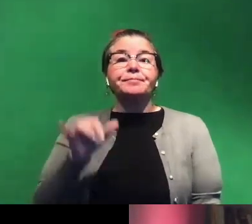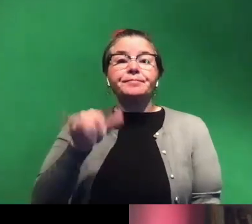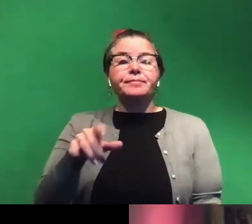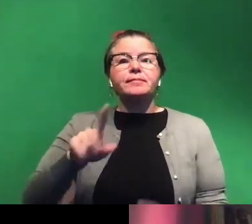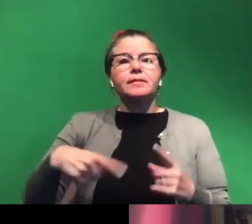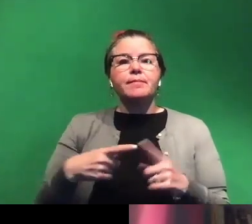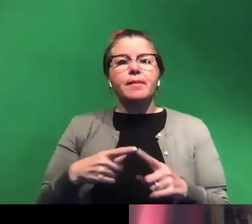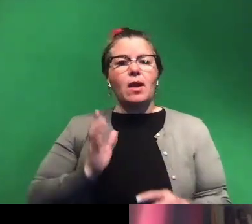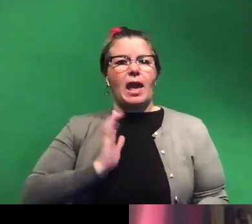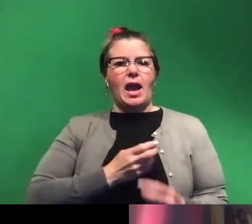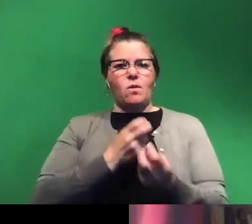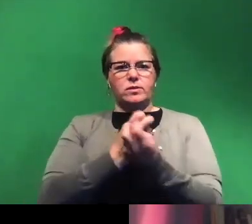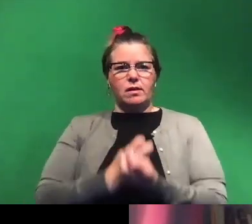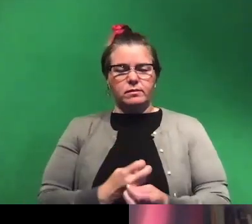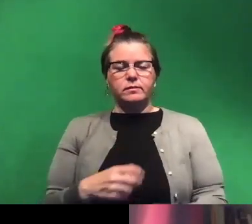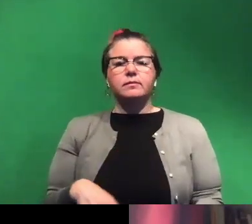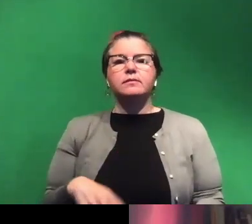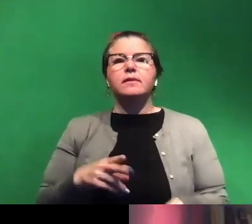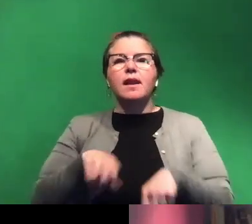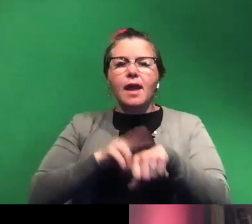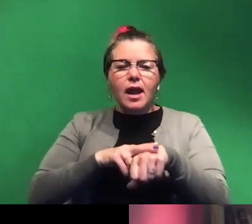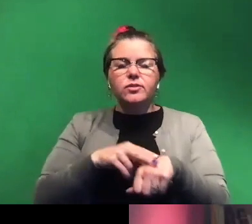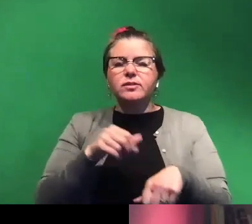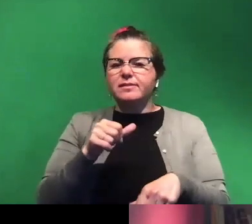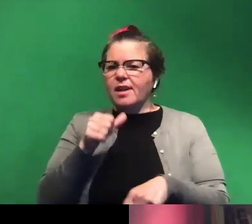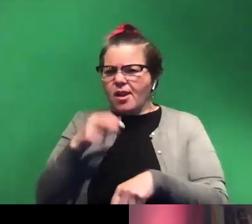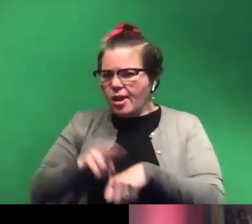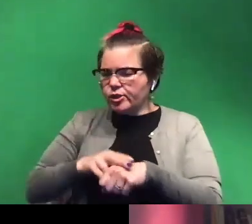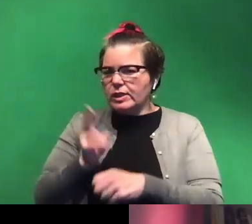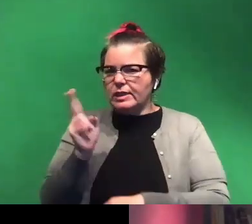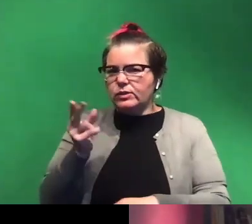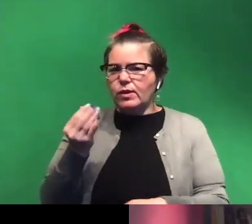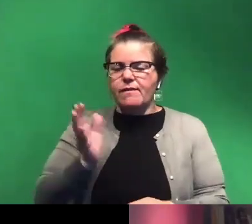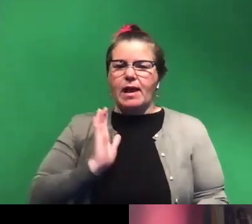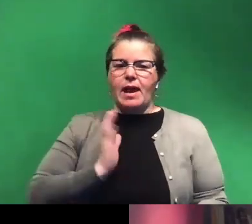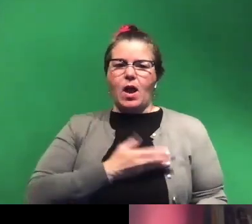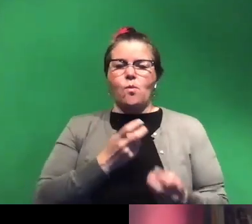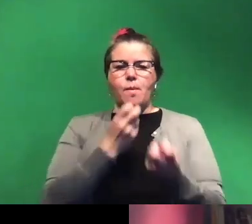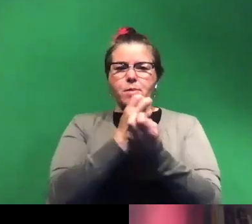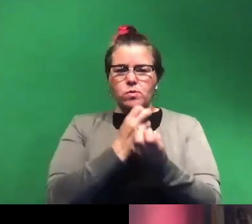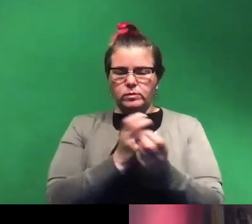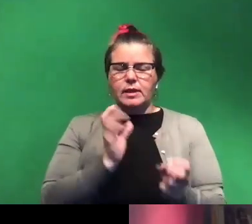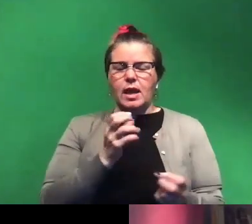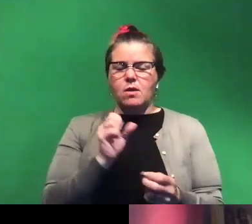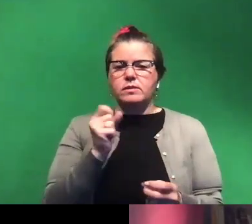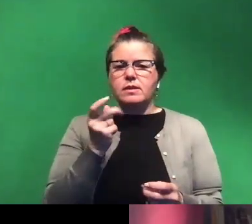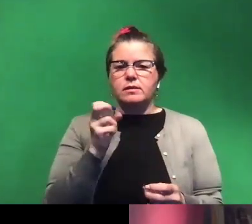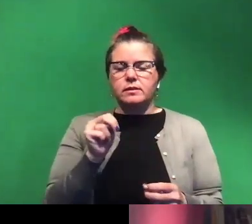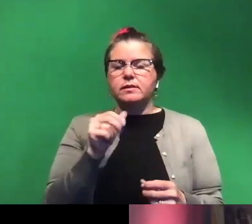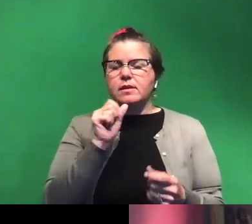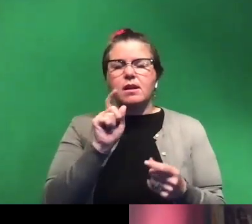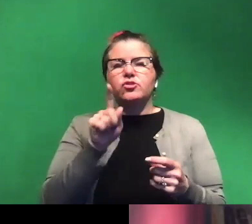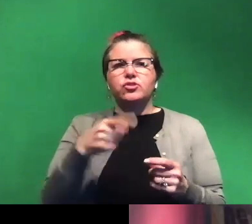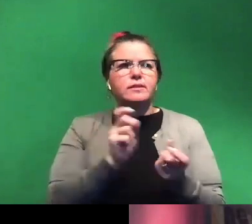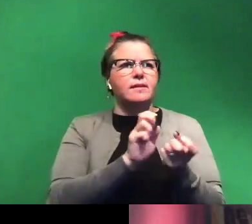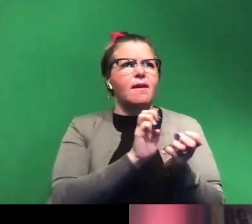our skeletons. So sort of the natural and unnatural history of our bones, our skeletons. So not only the evolutionary history and the